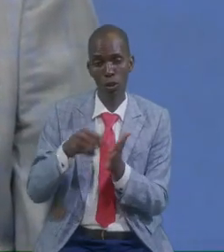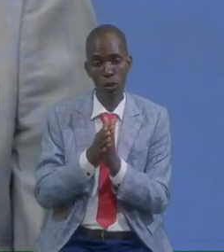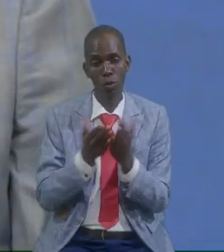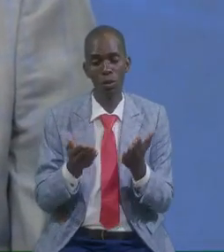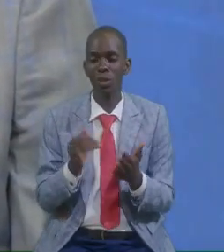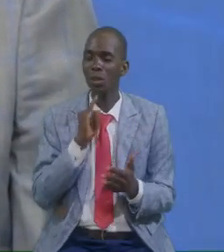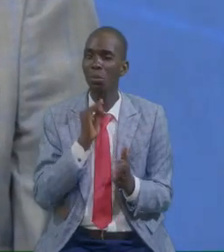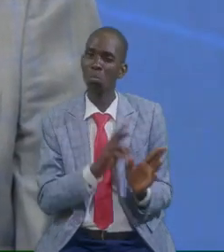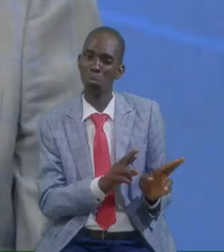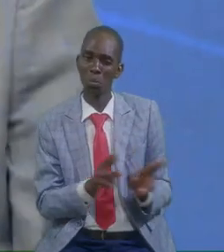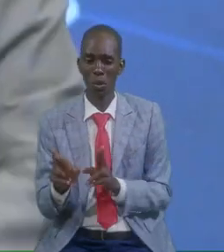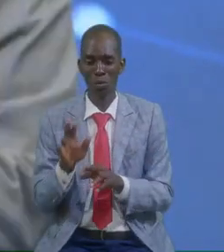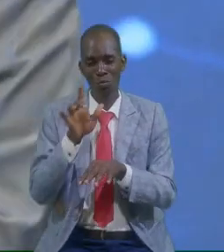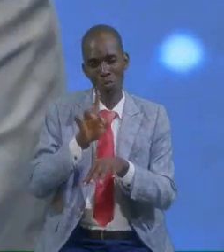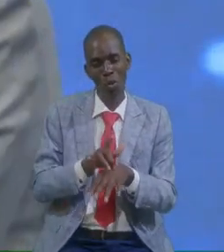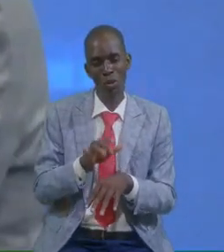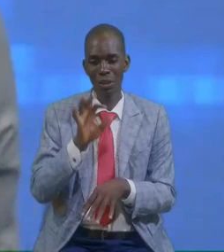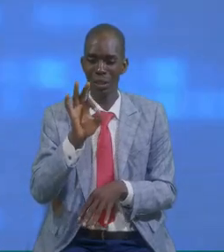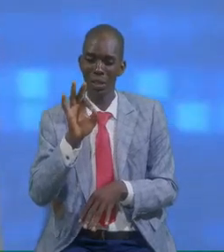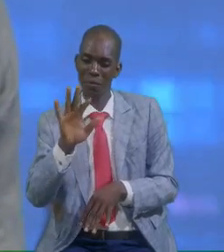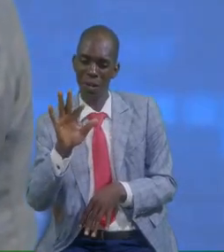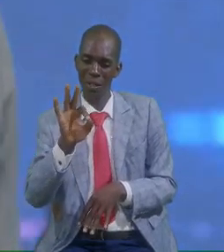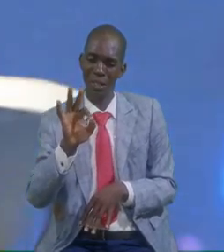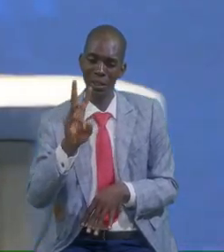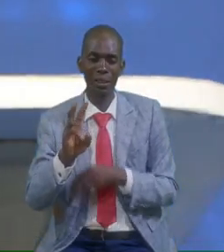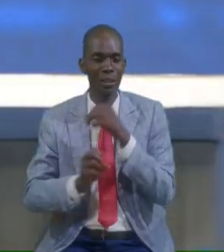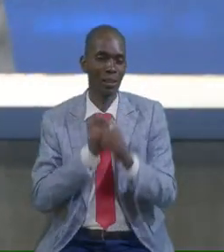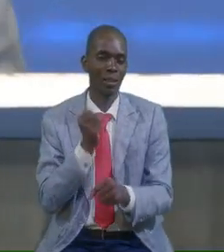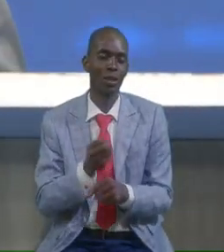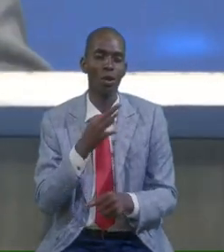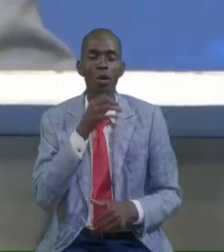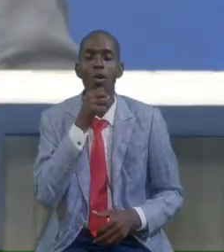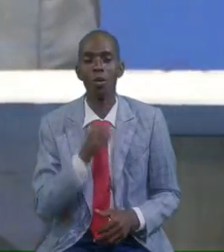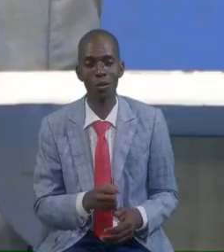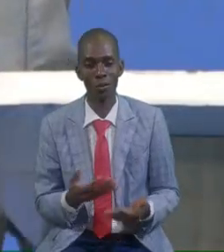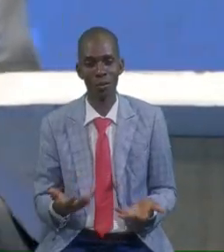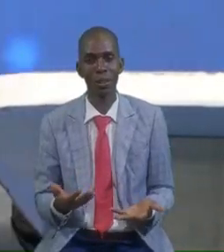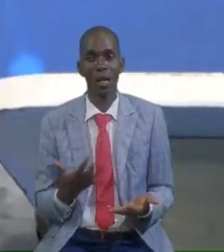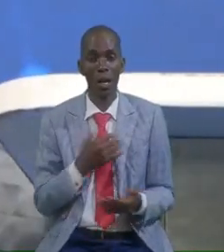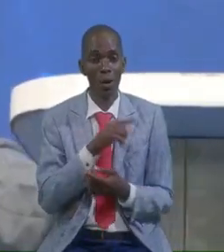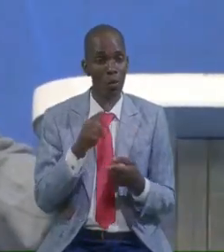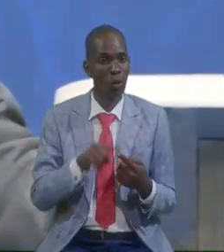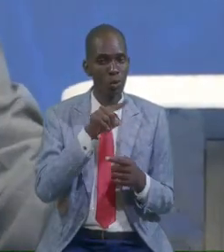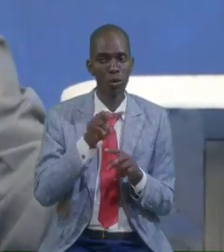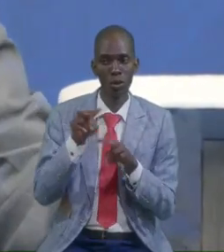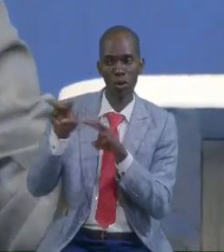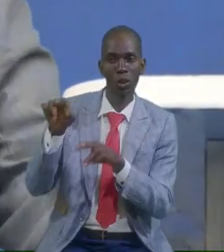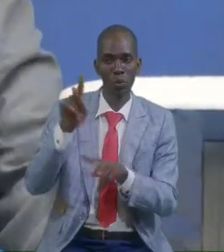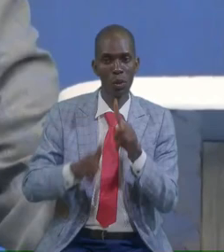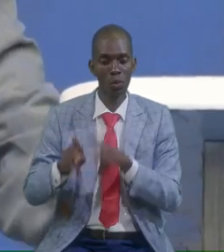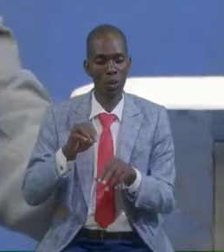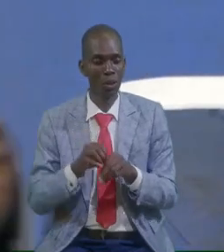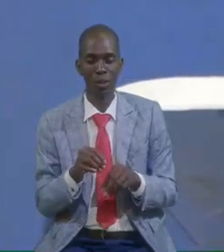96 years of age. And so when he looks at, you know, people in their 40s, in